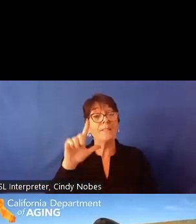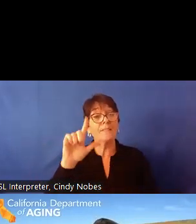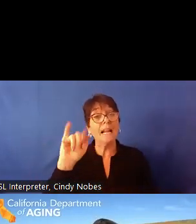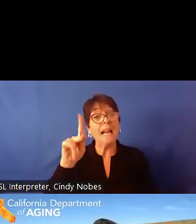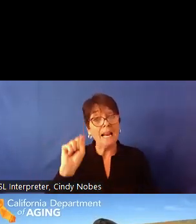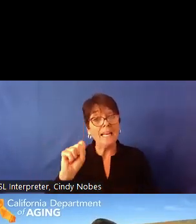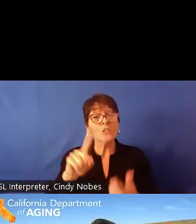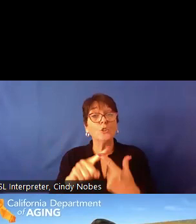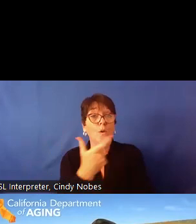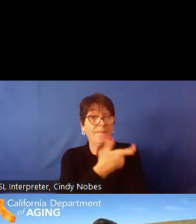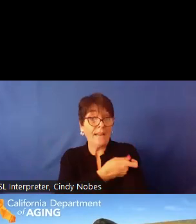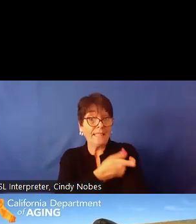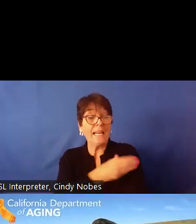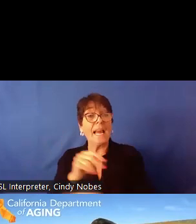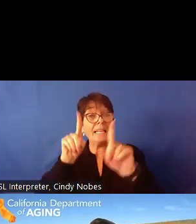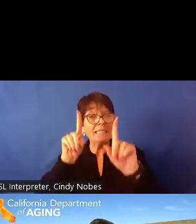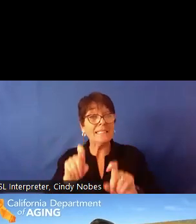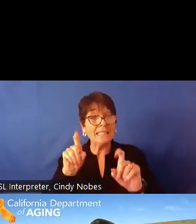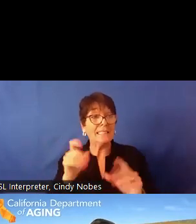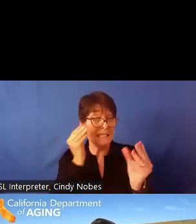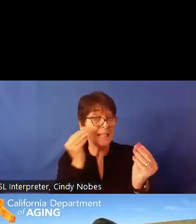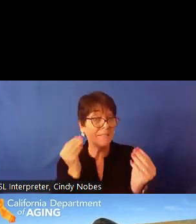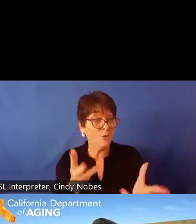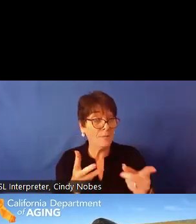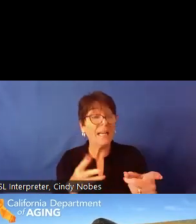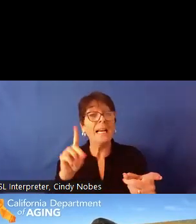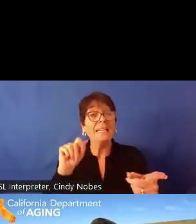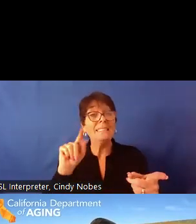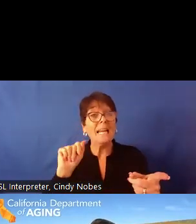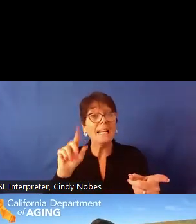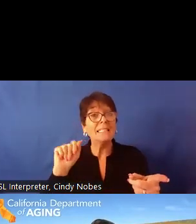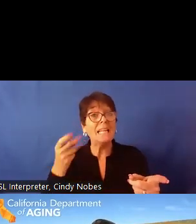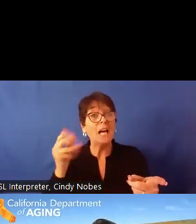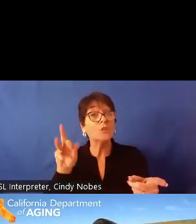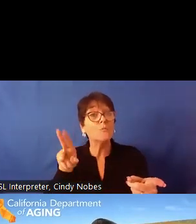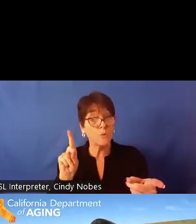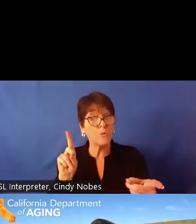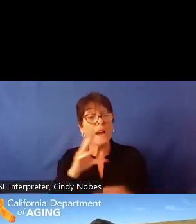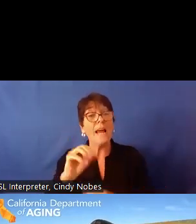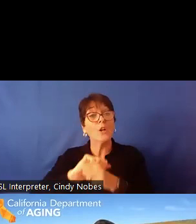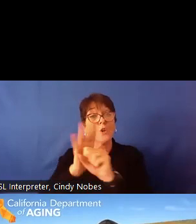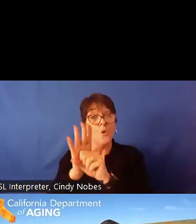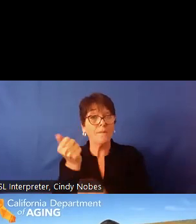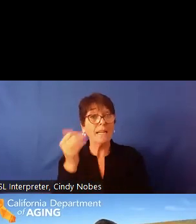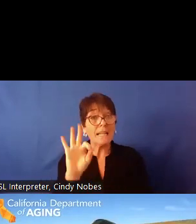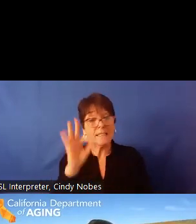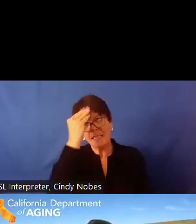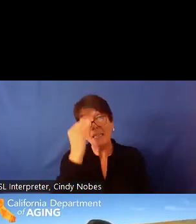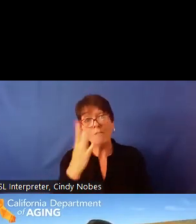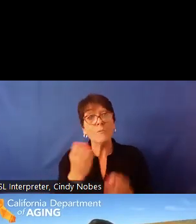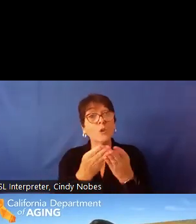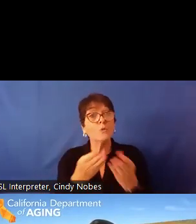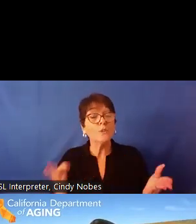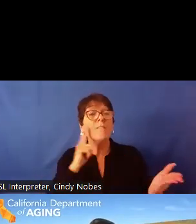to vaccine and testing information, a data dashboard, and COVID-19 information and resources